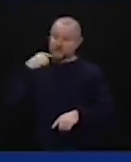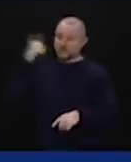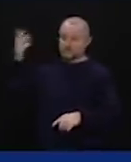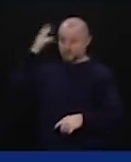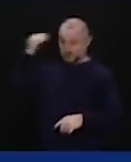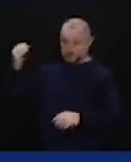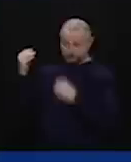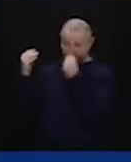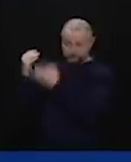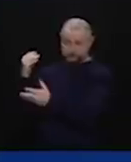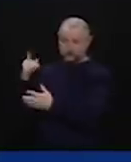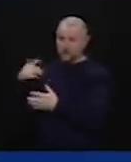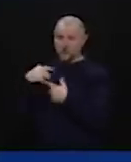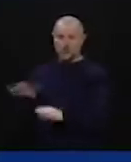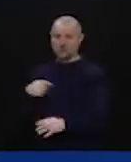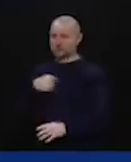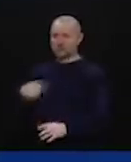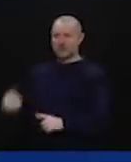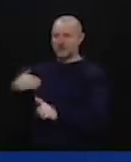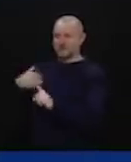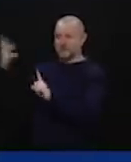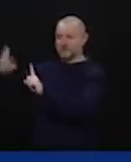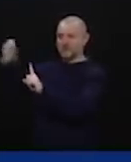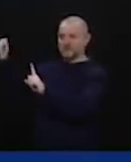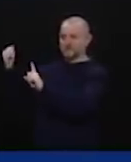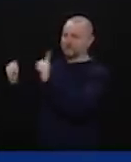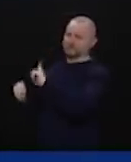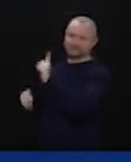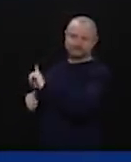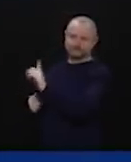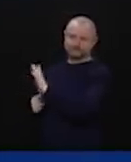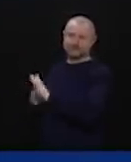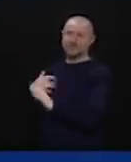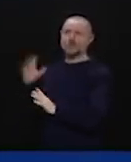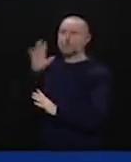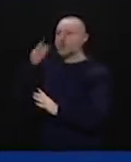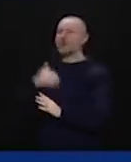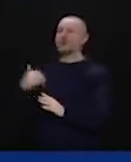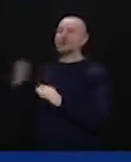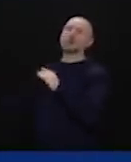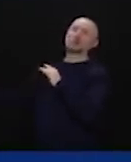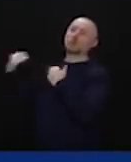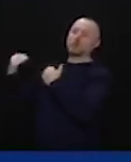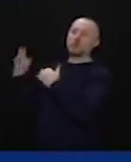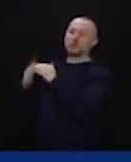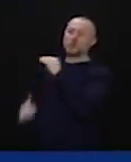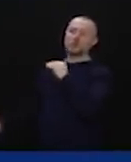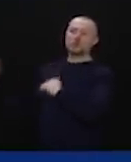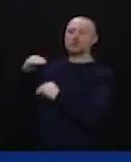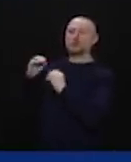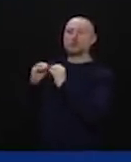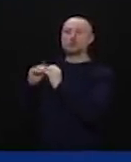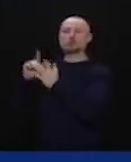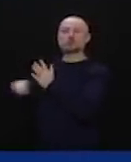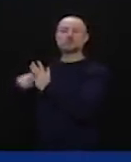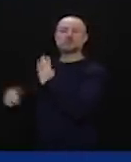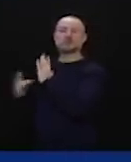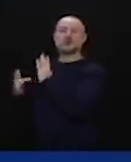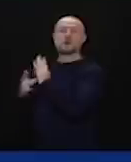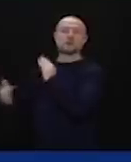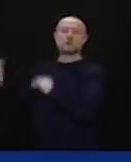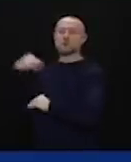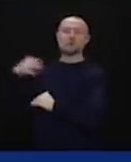we do not want the Chinese to get it, because then they can leap ahead of us in the semiconductor research where we now lead. So